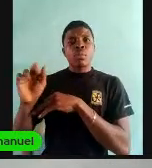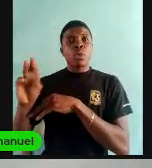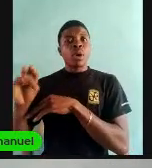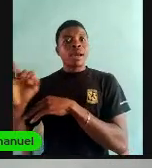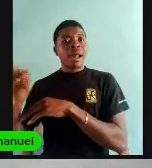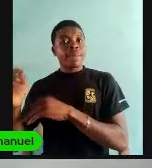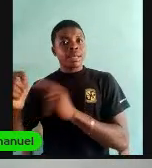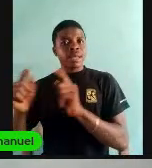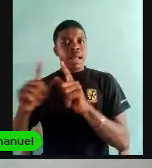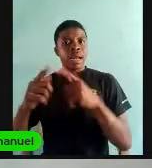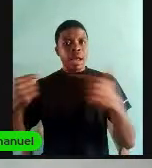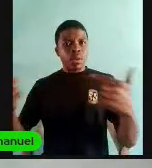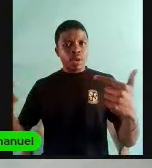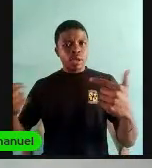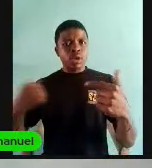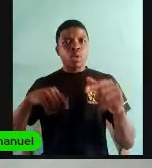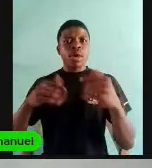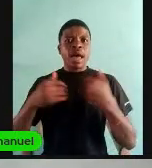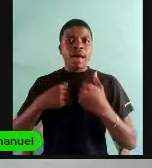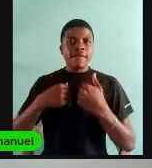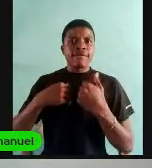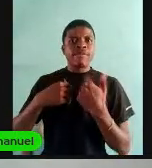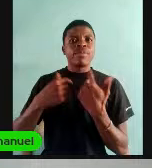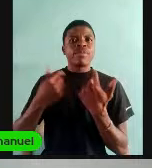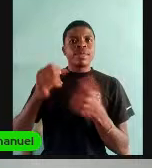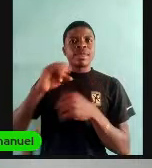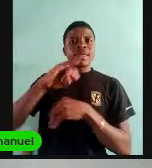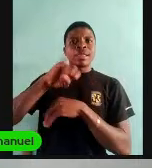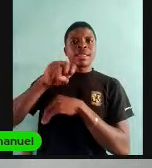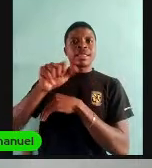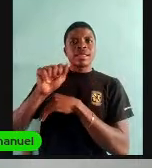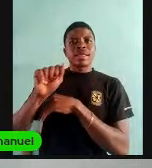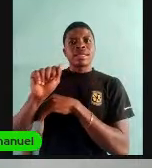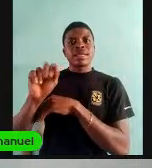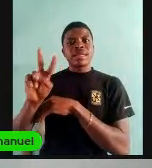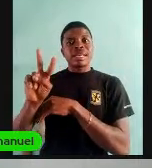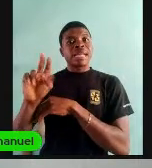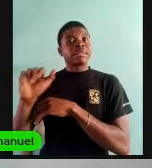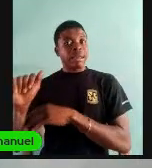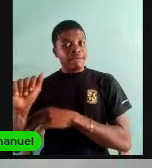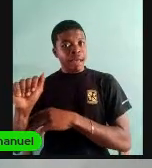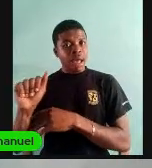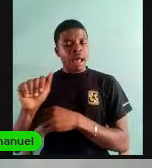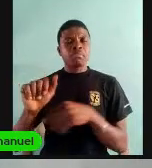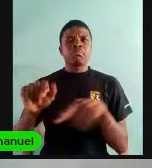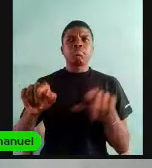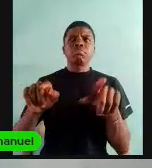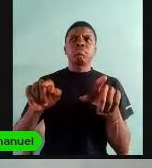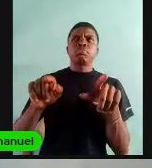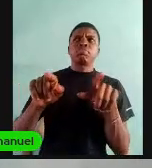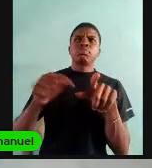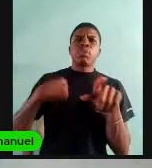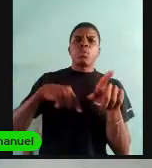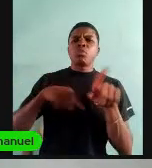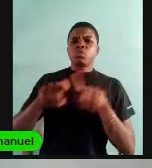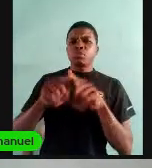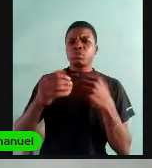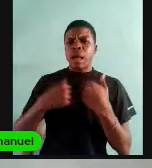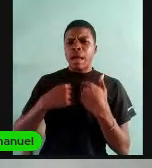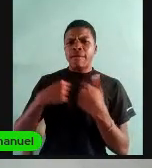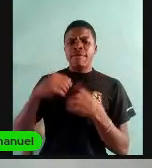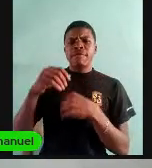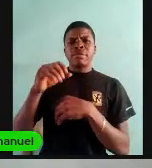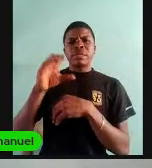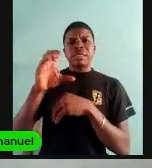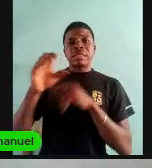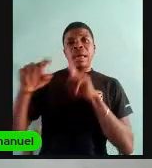solid. Although actually I'm not a Java programmer. I'm a Python programmer. And we have C++, yeah. So apart